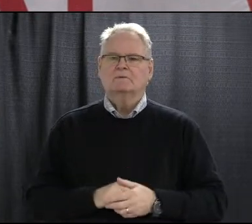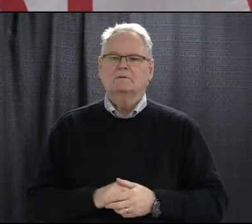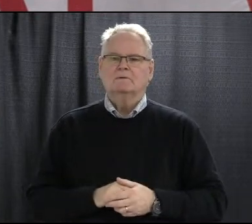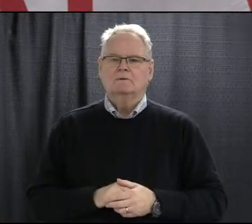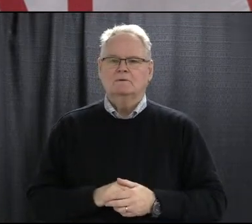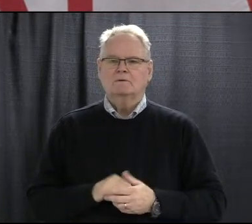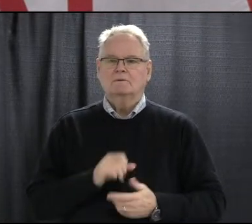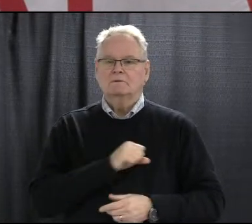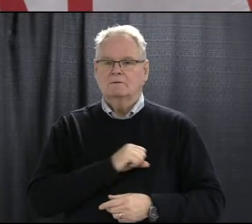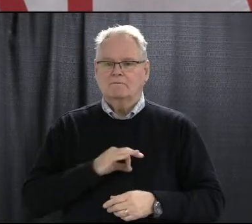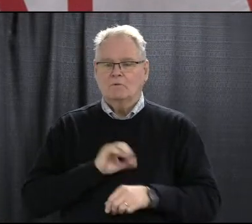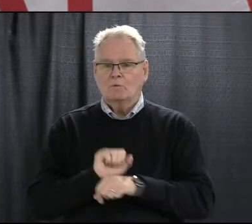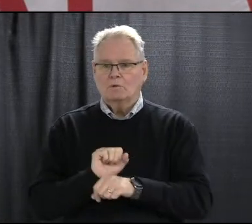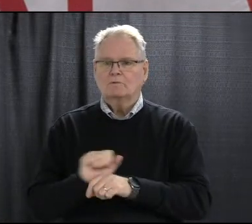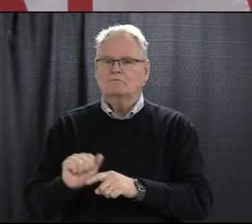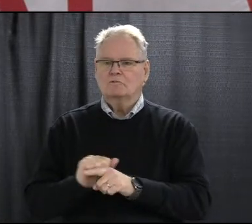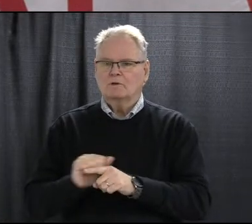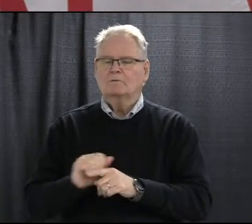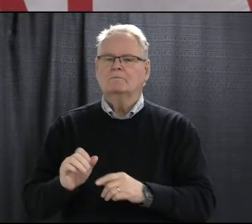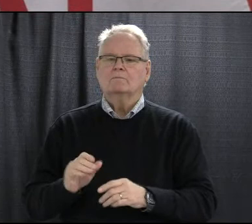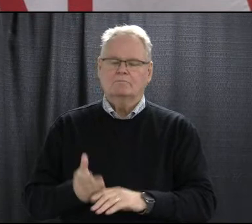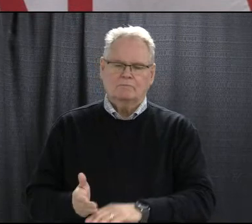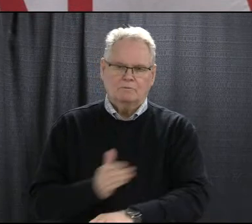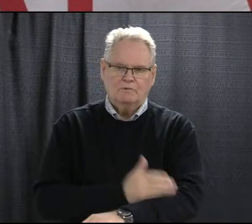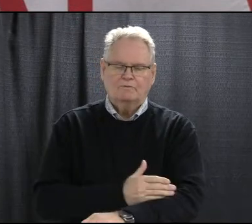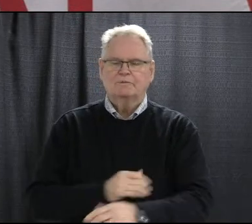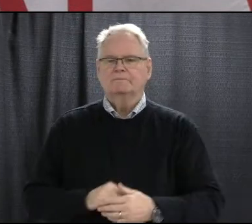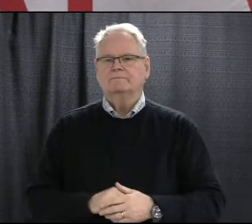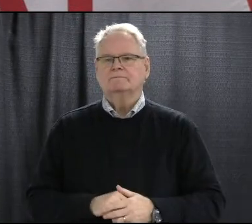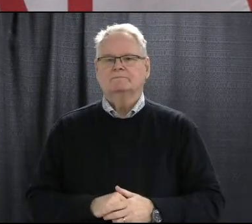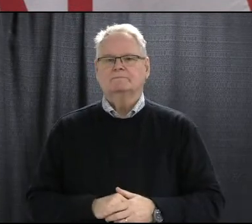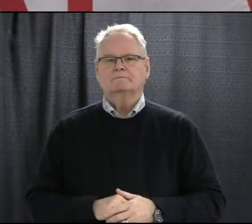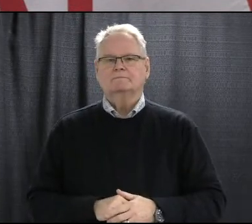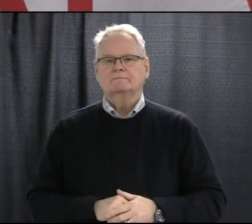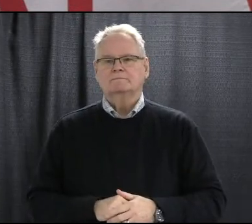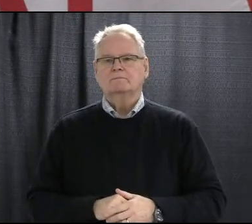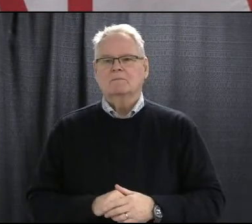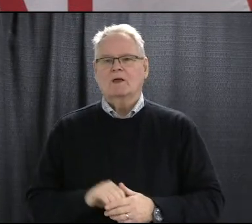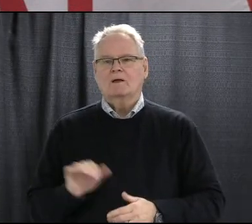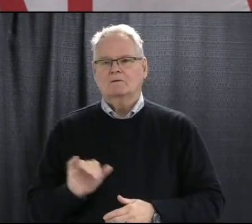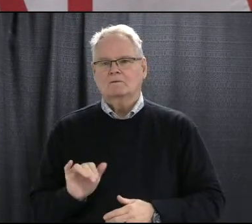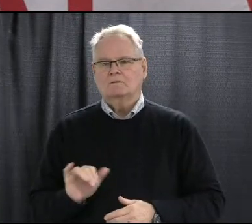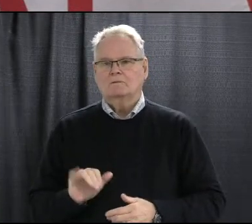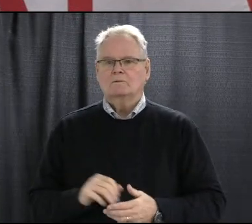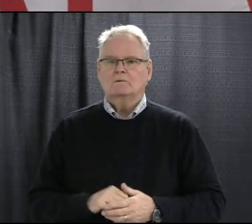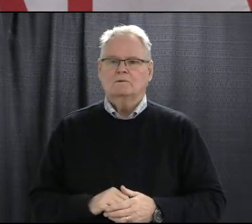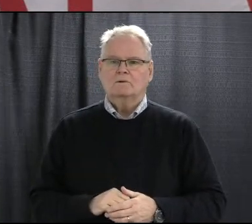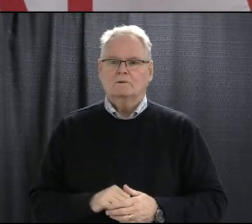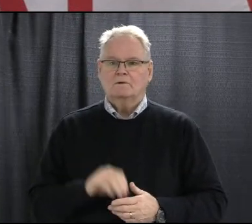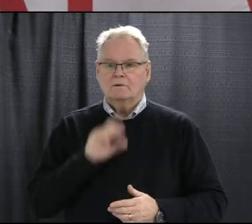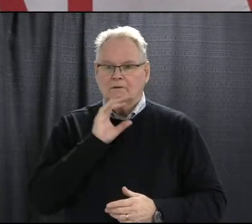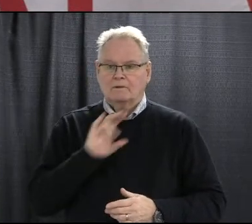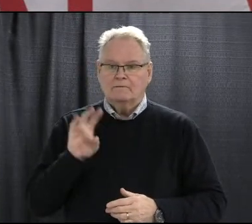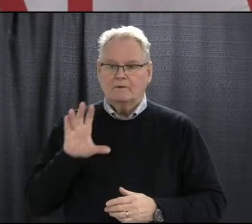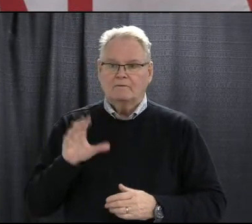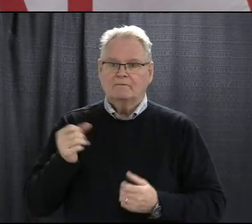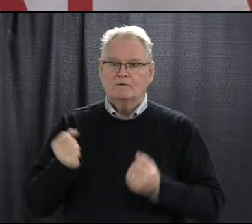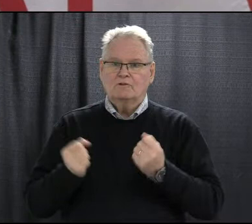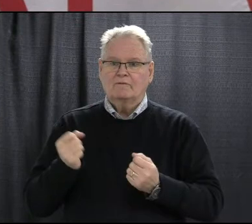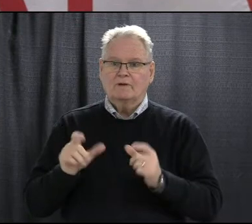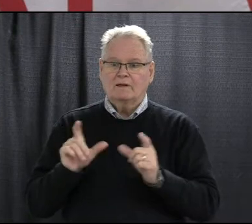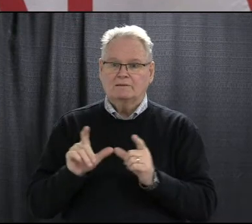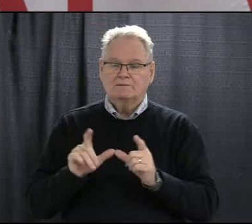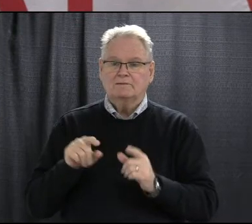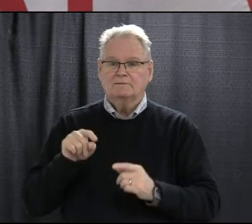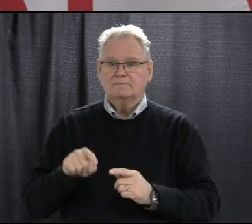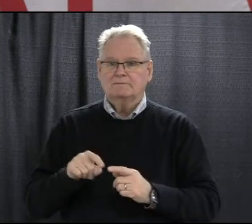staff. We began covering the cost of drivers' medicals for seniors 75 years of age and